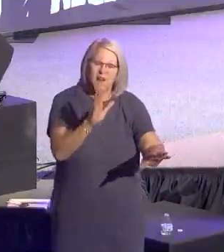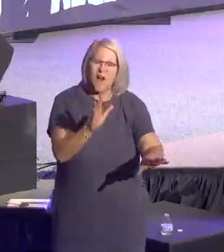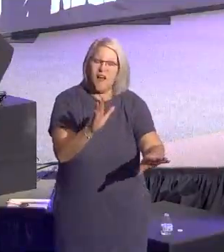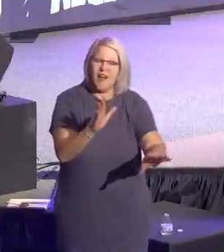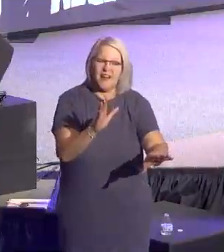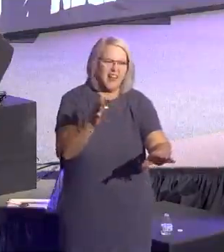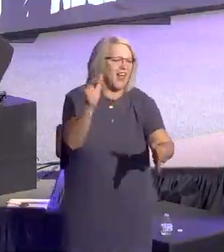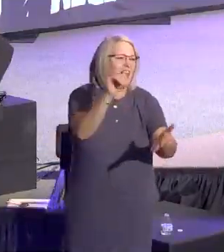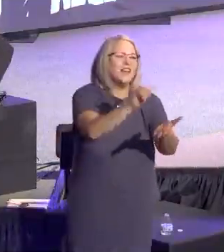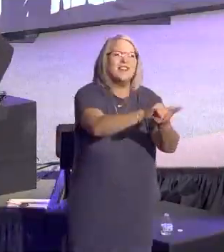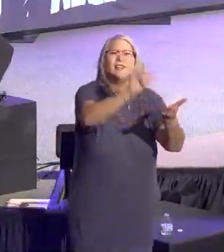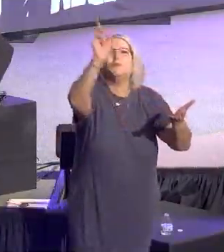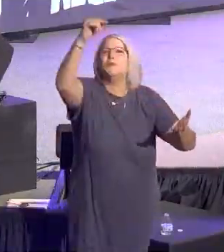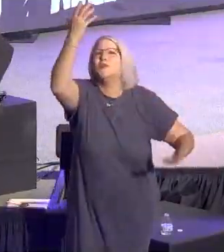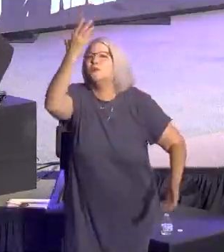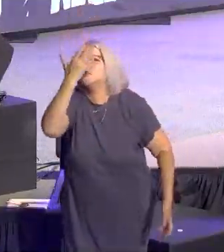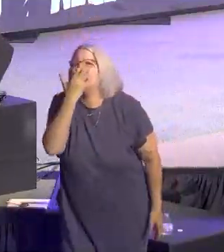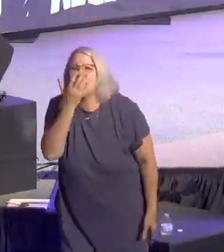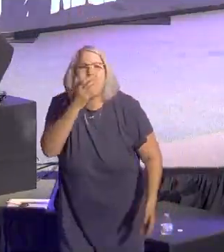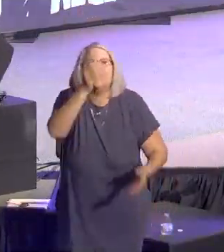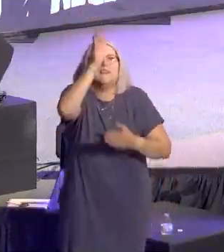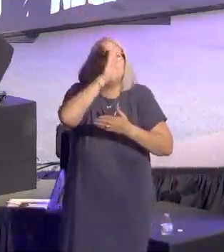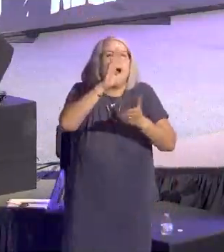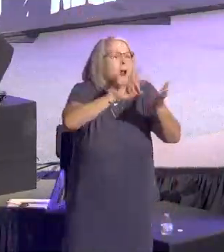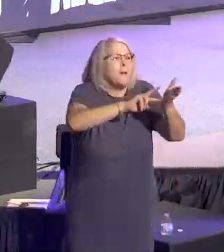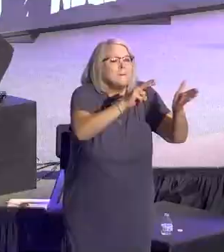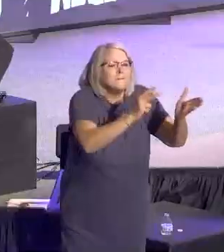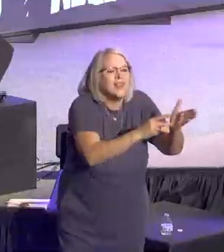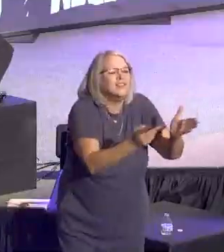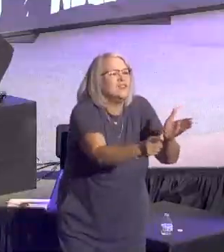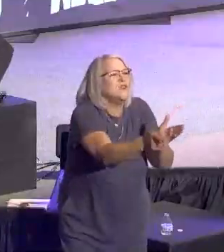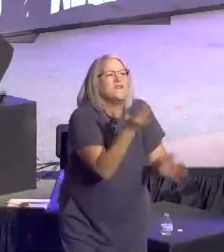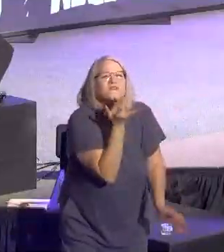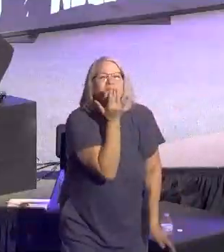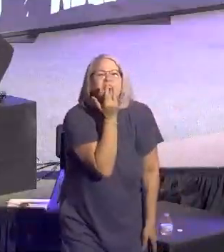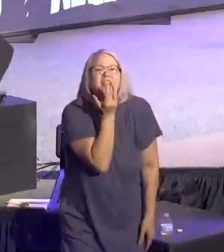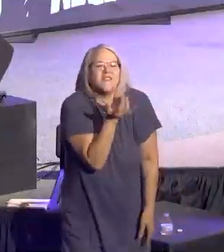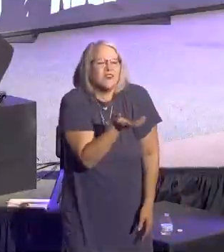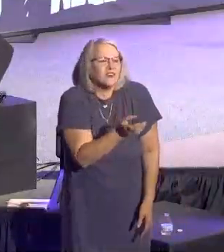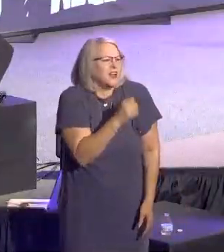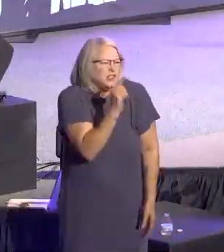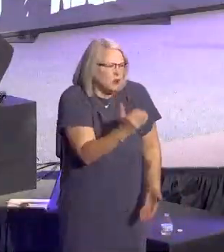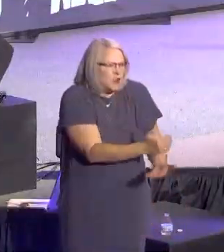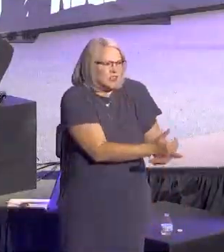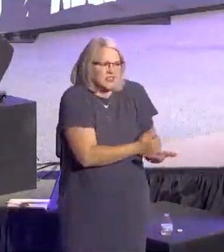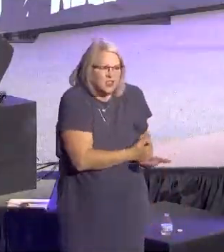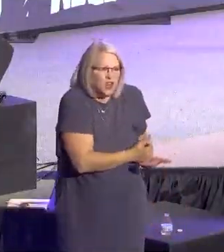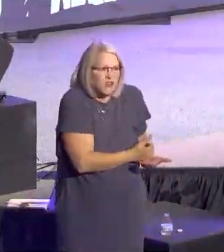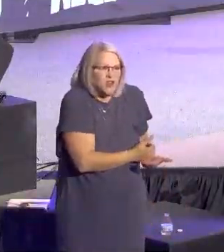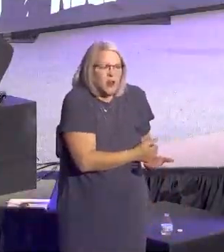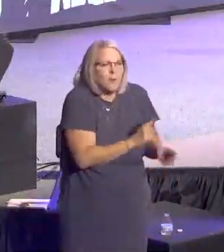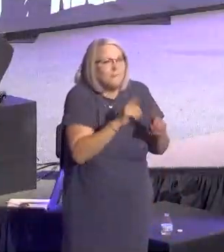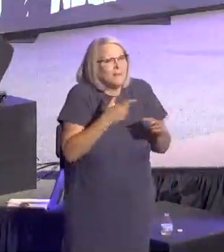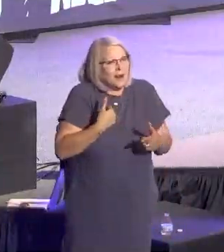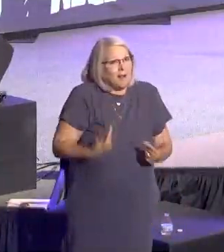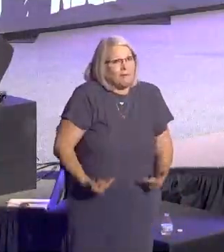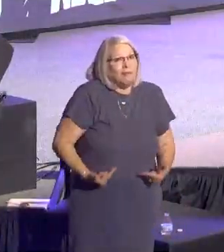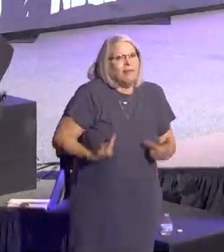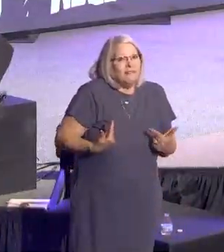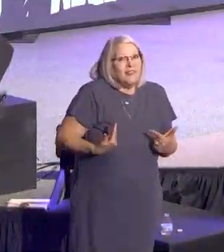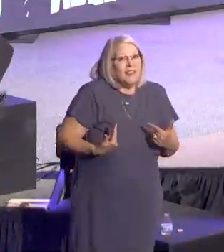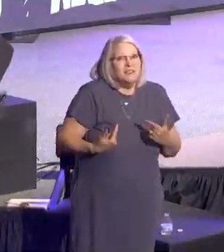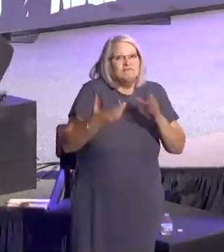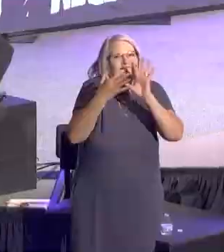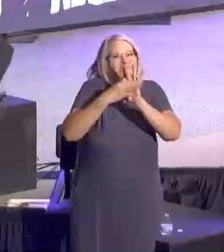That's what God's grace literally means. Unmerited favor. I don't deserve it, but yes, I'm living in the favor of